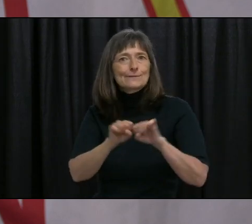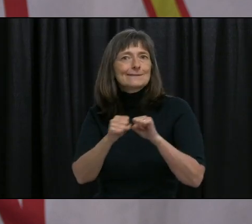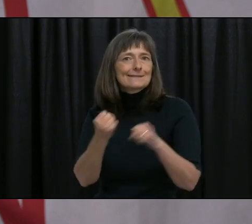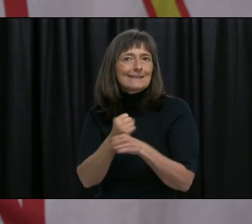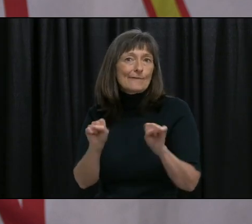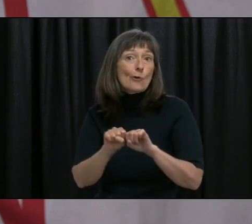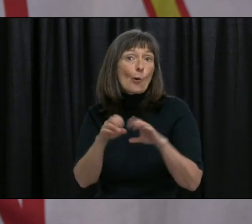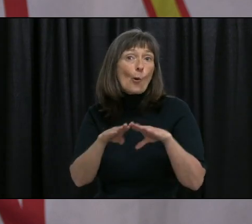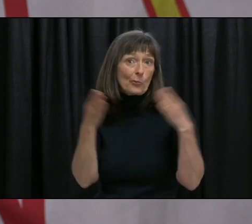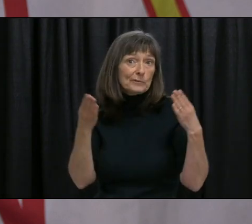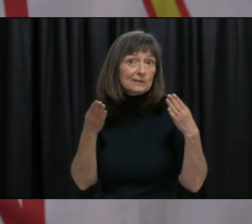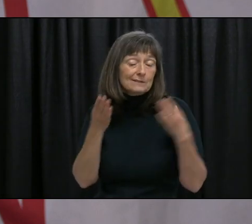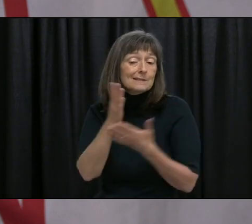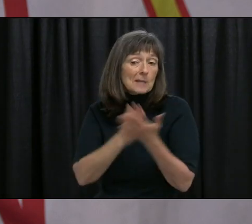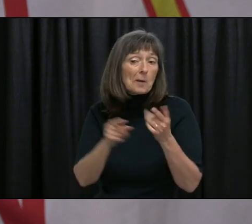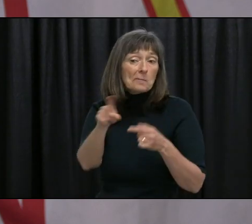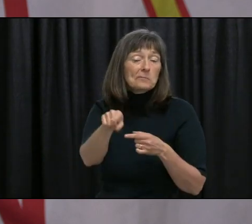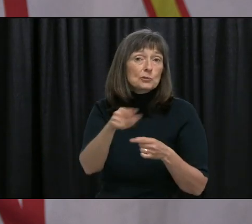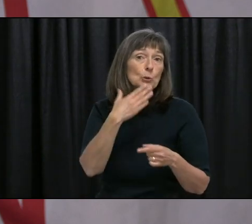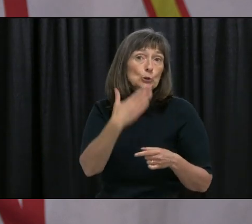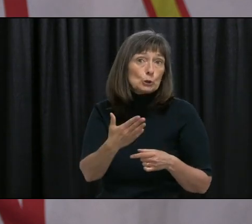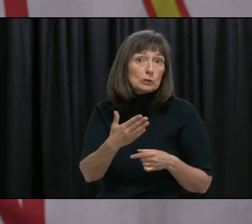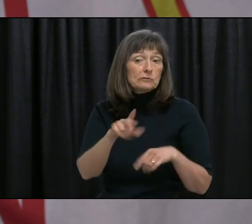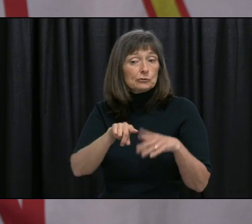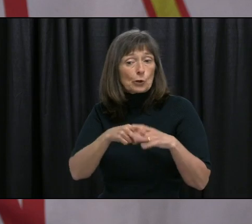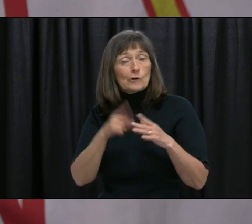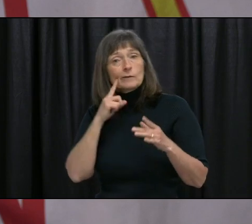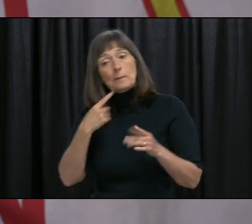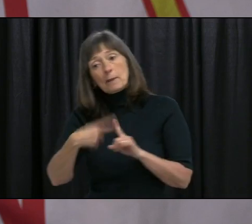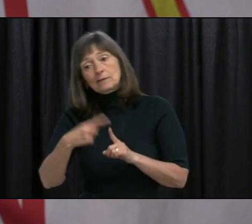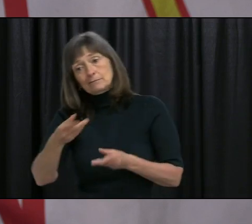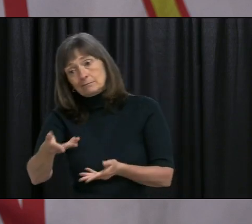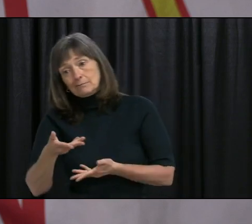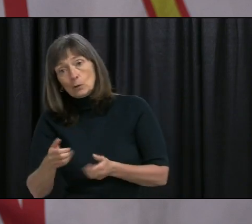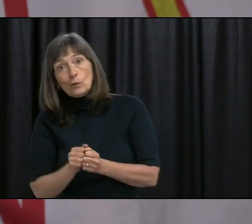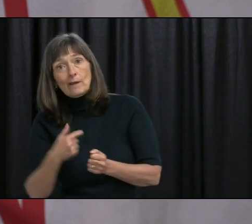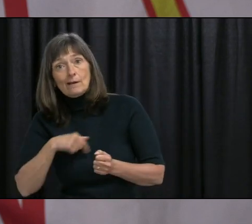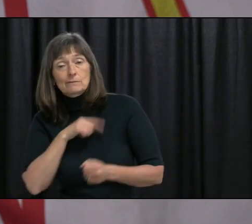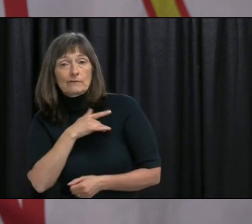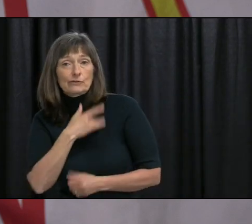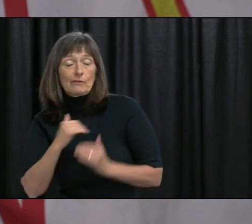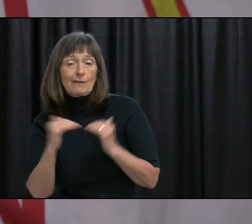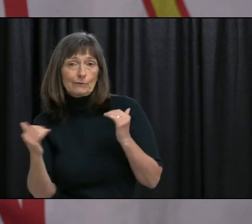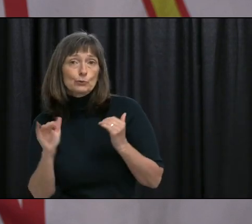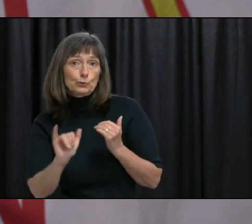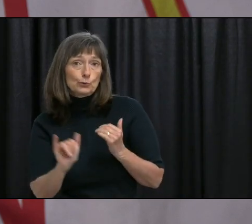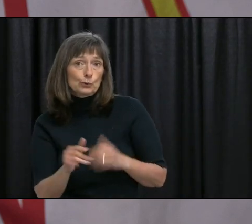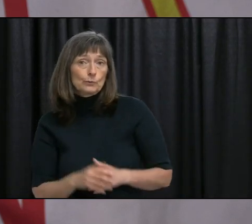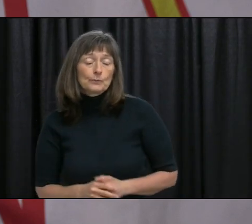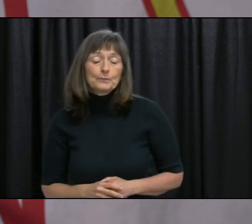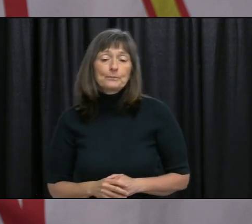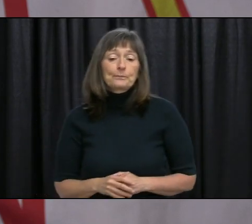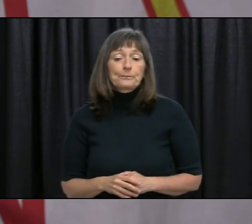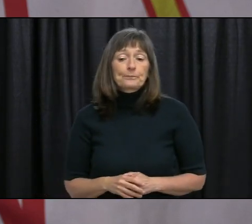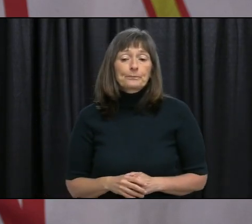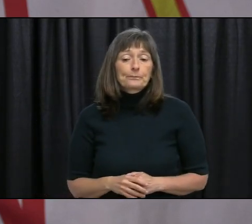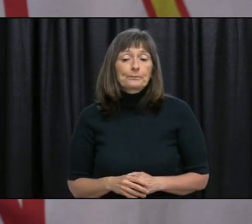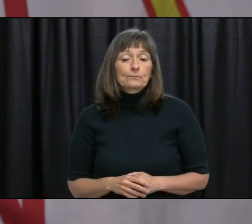safely. And certainly that's a great place to start. So it's about us